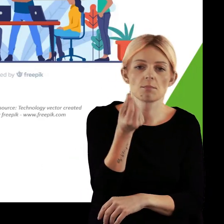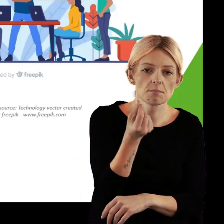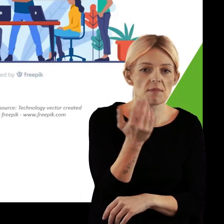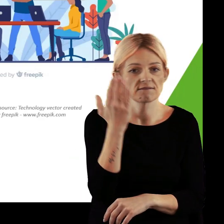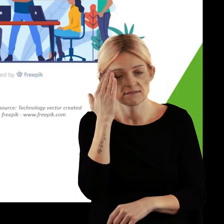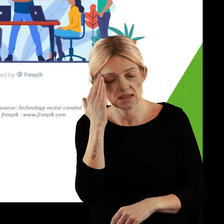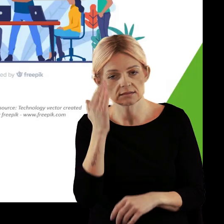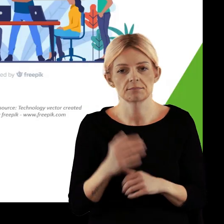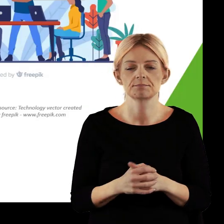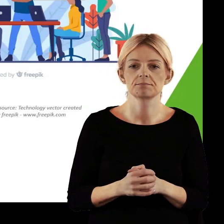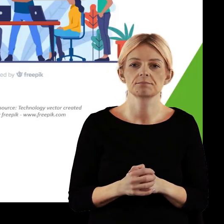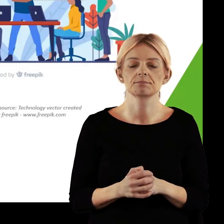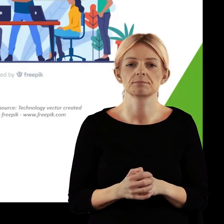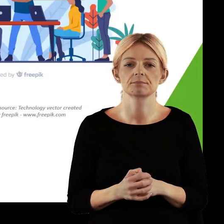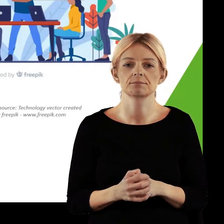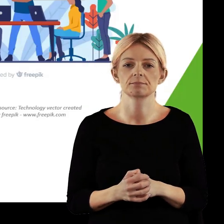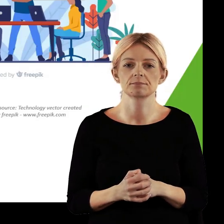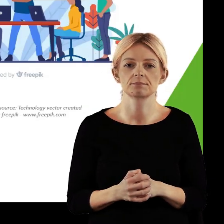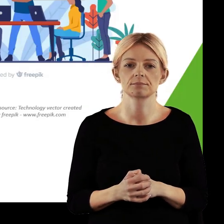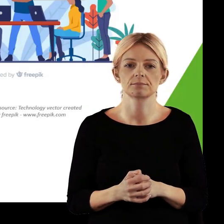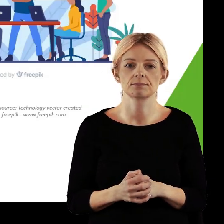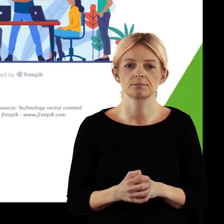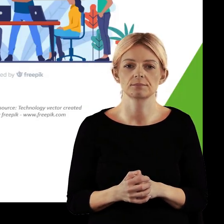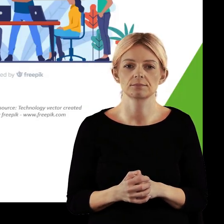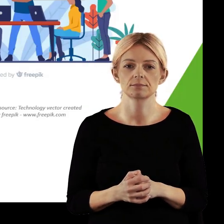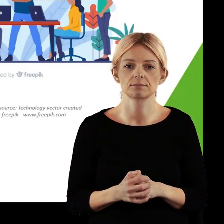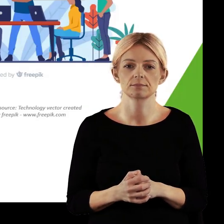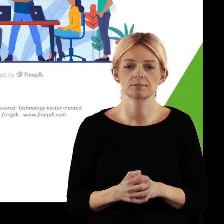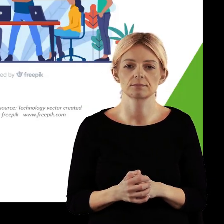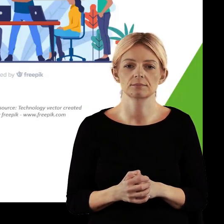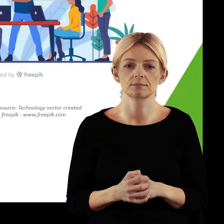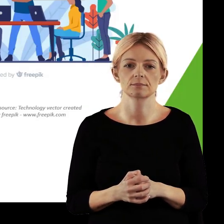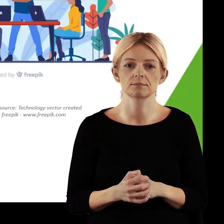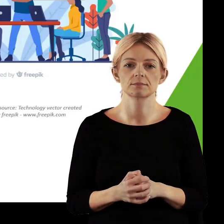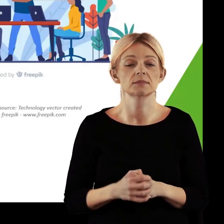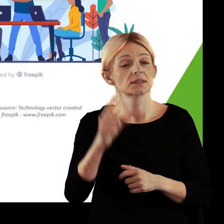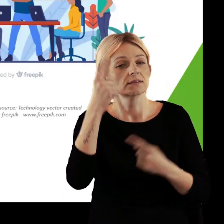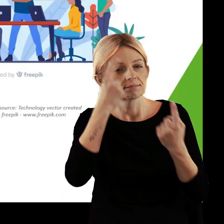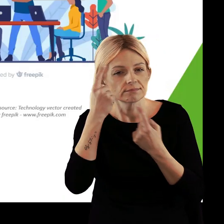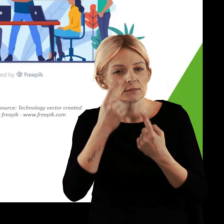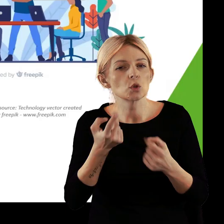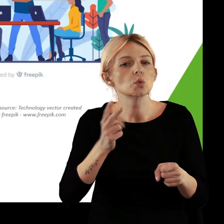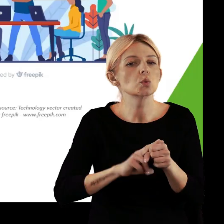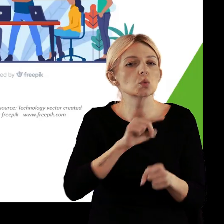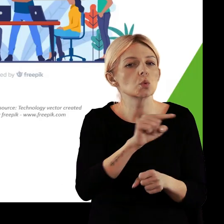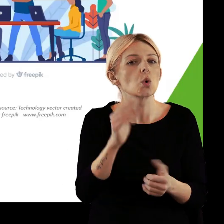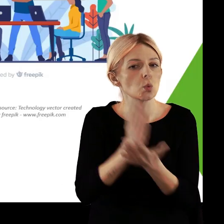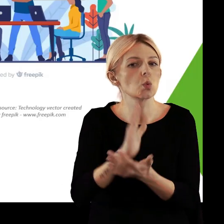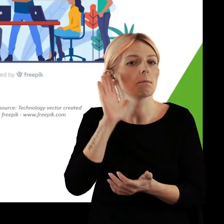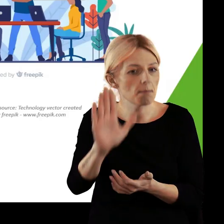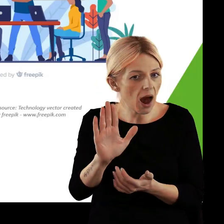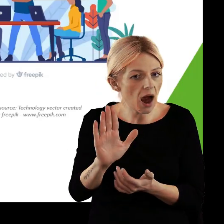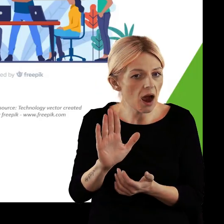etc. Consider which of these resources you already have, which you still need, and how to get